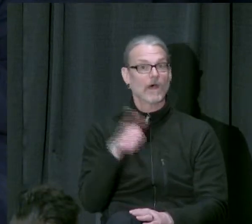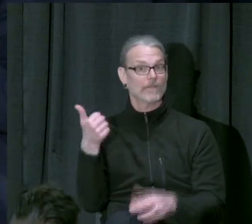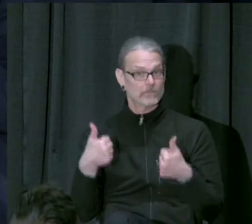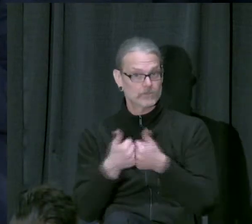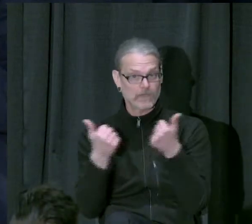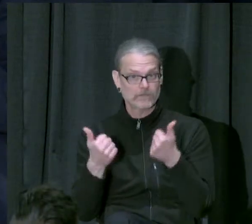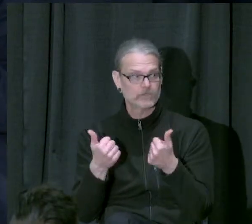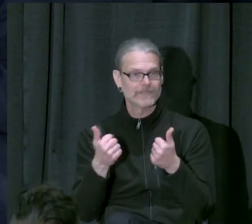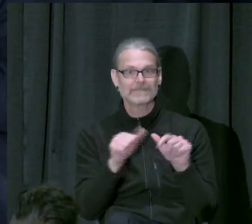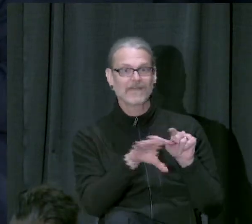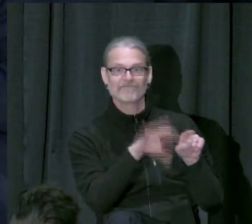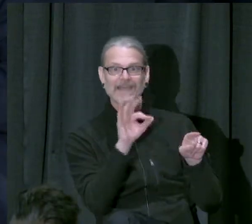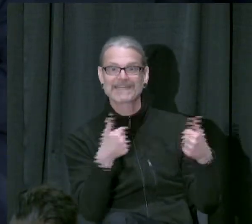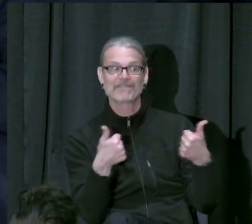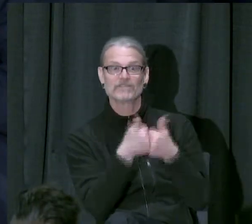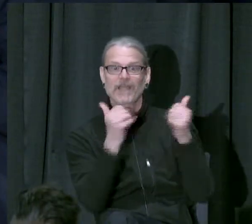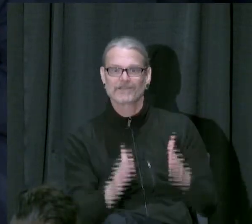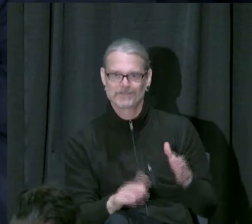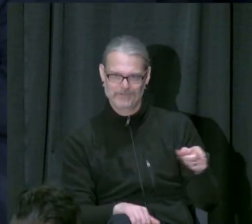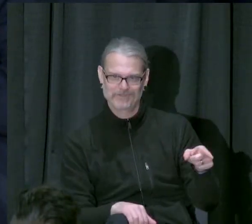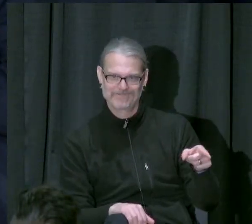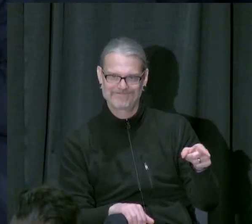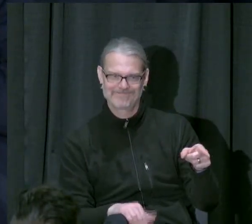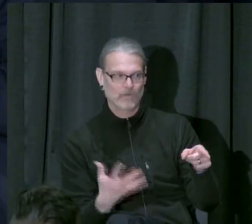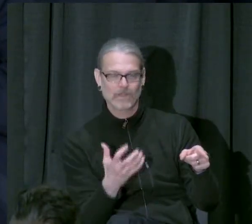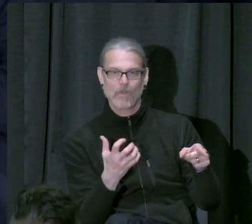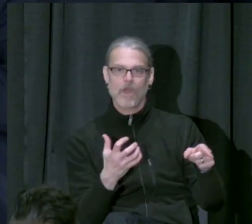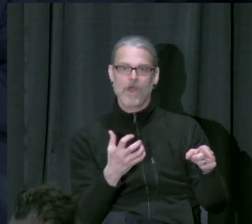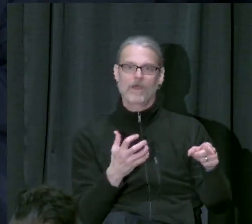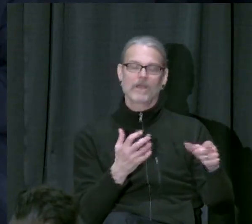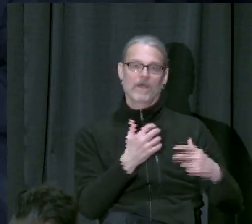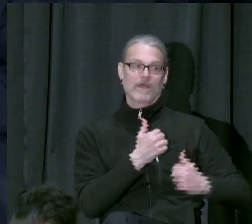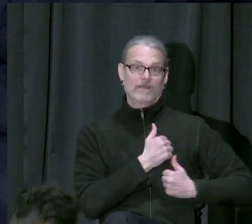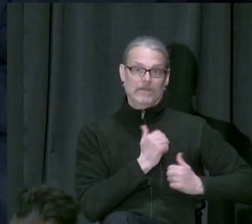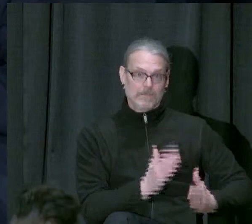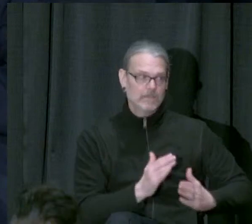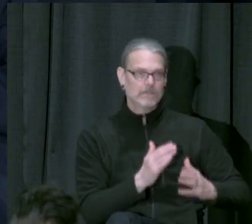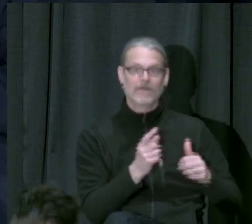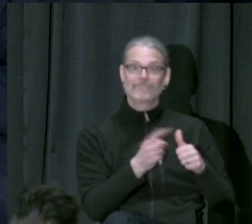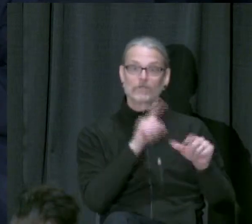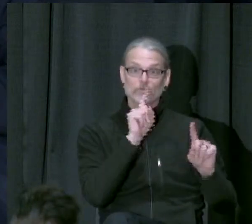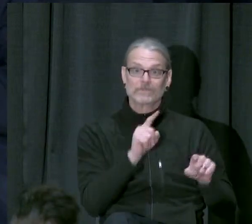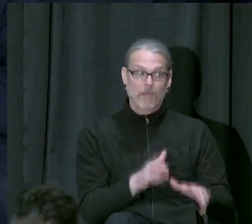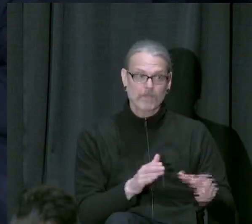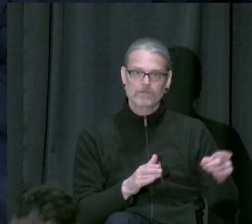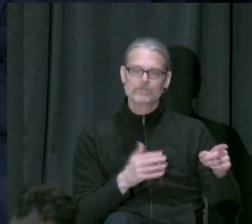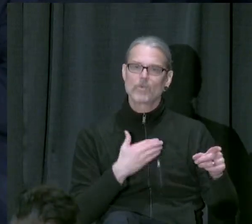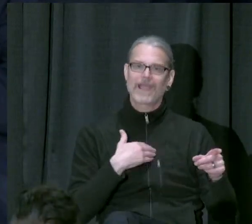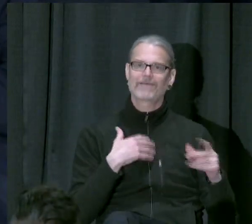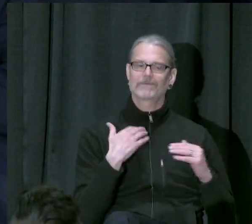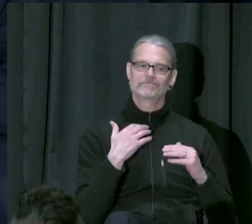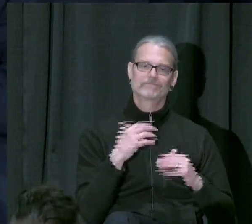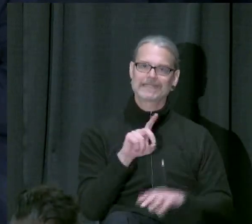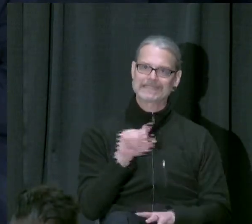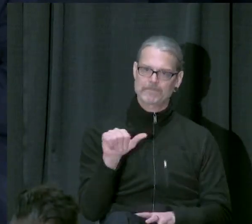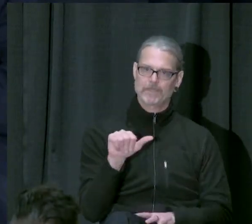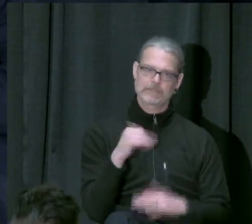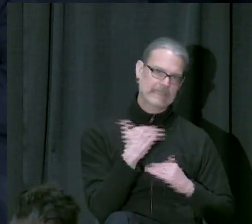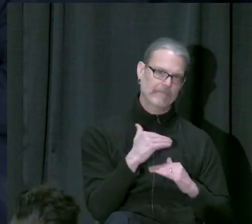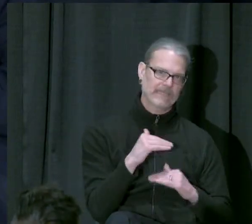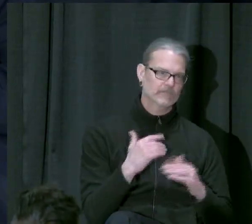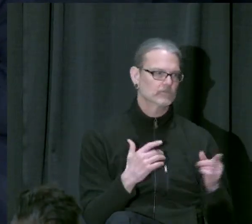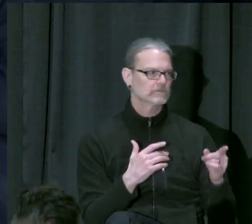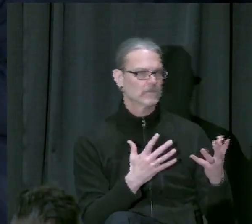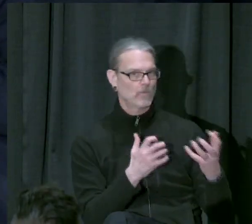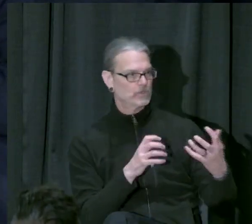finding the challengers. We're always looking for veterans and first responders who have limitations and would like to work with us